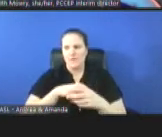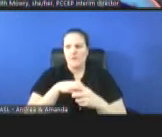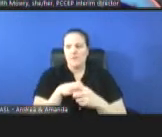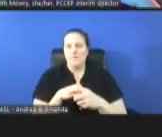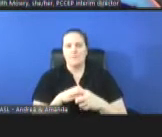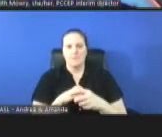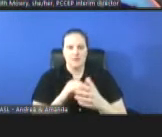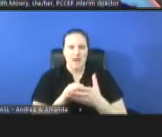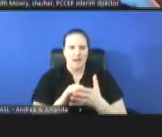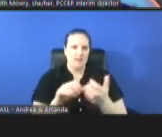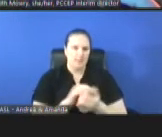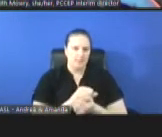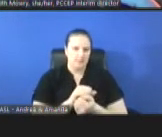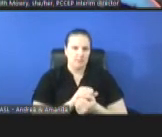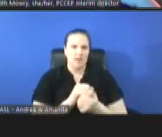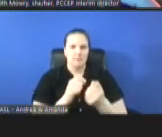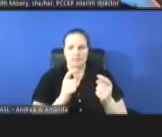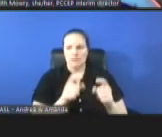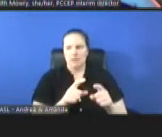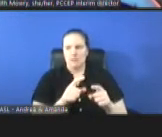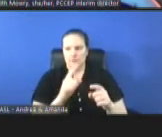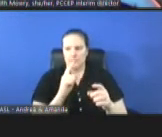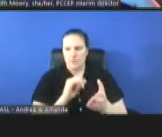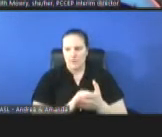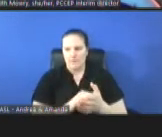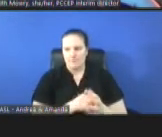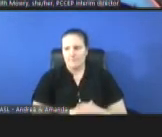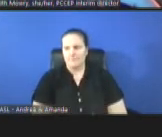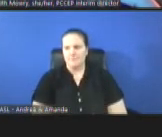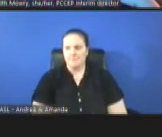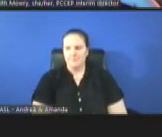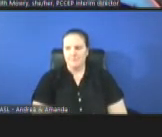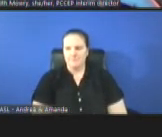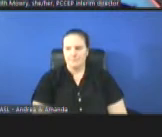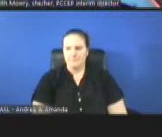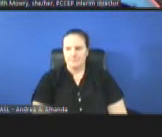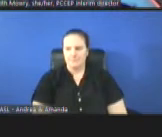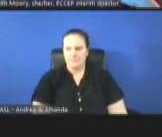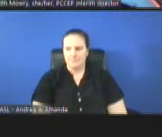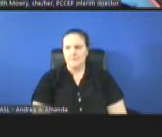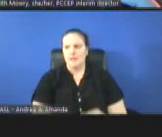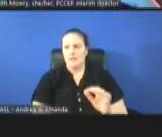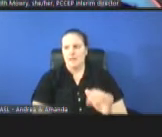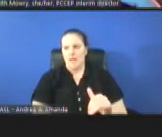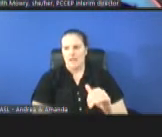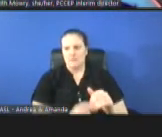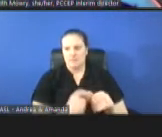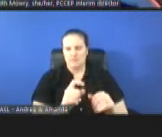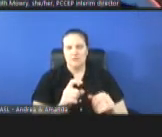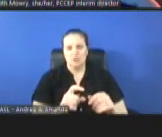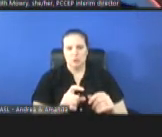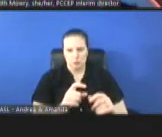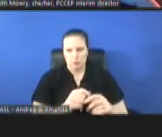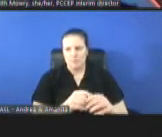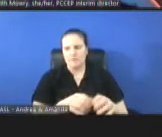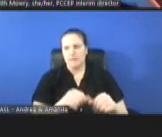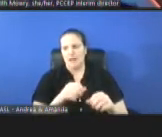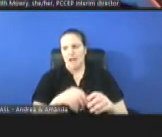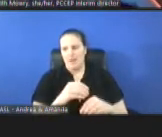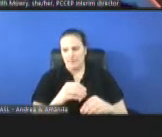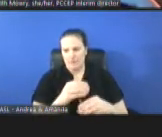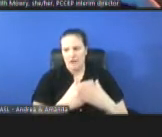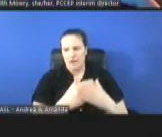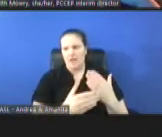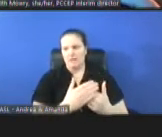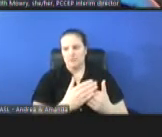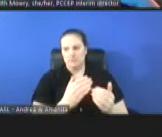that has been done to Portlanders. This needs to be taken out of their hands.